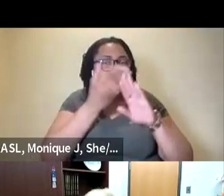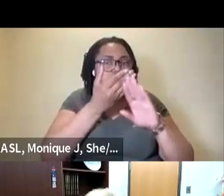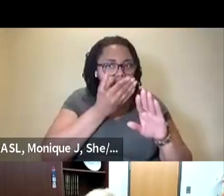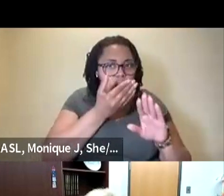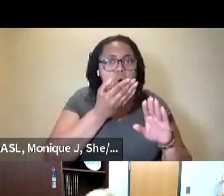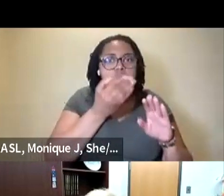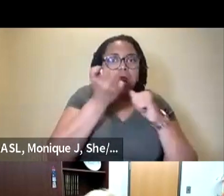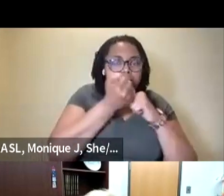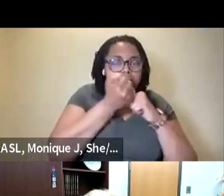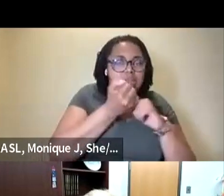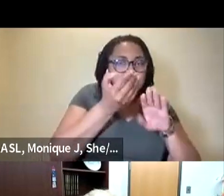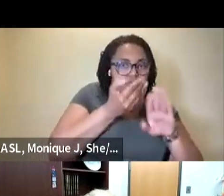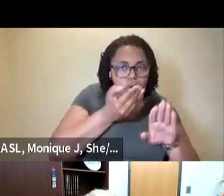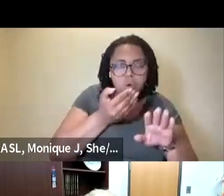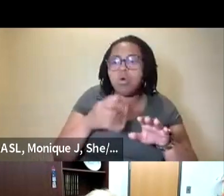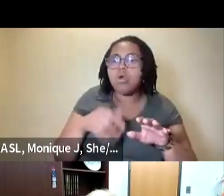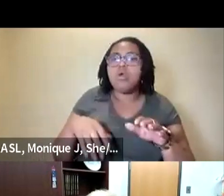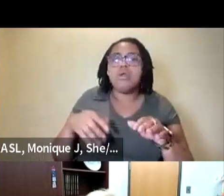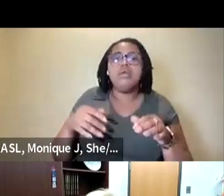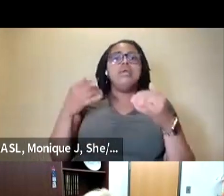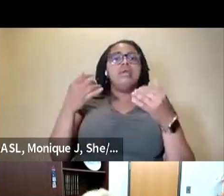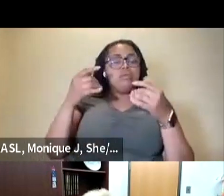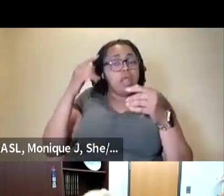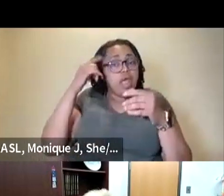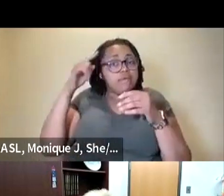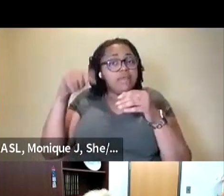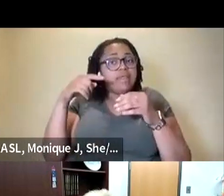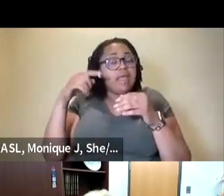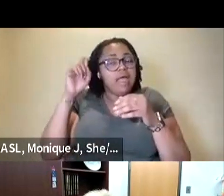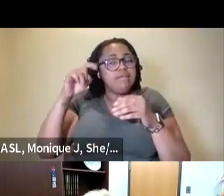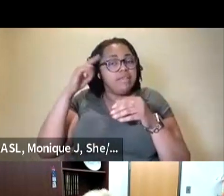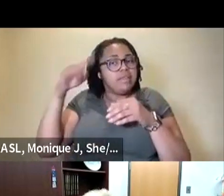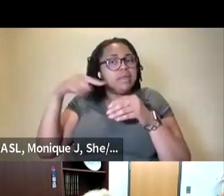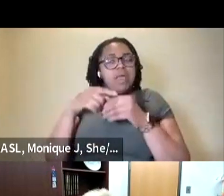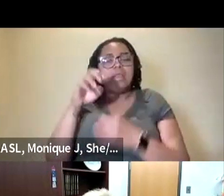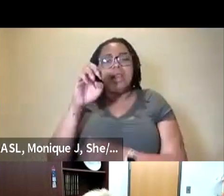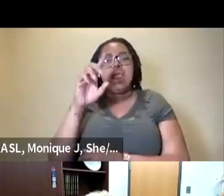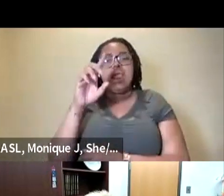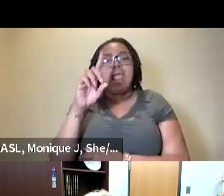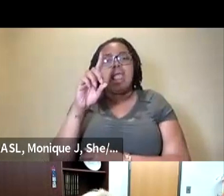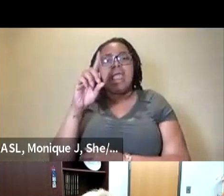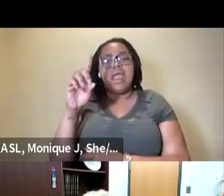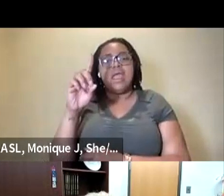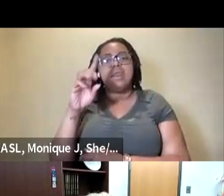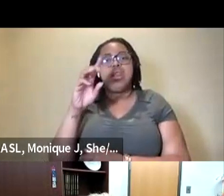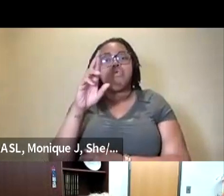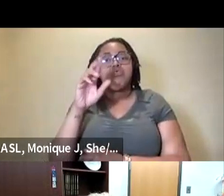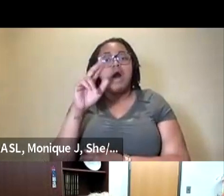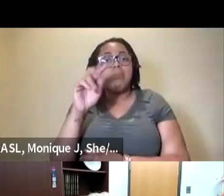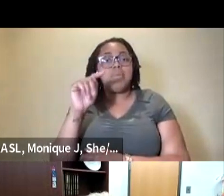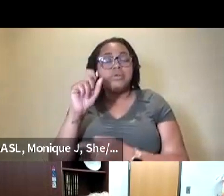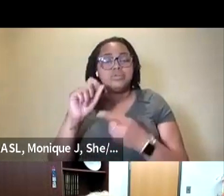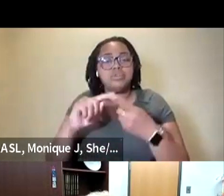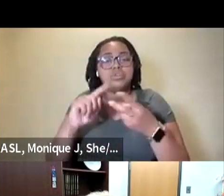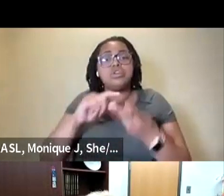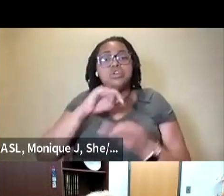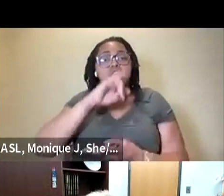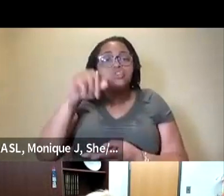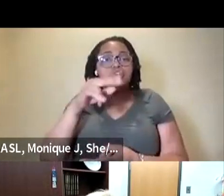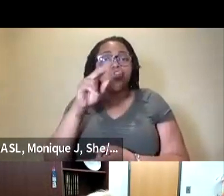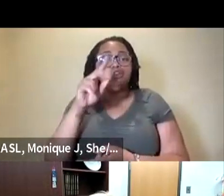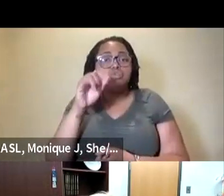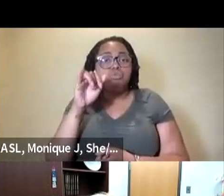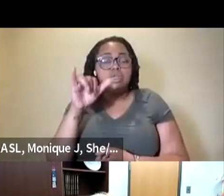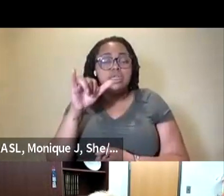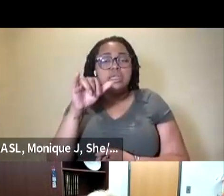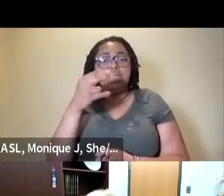Ed Roberts, your Judy Humans, your Justin Darts, you know,